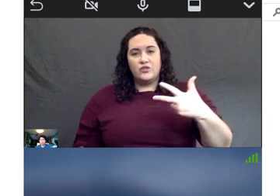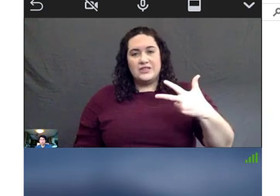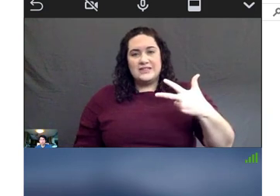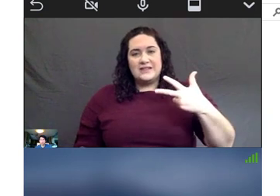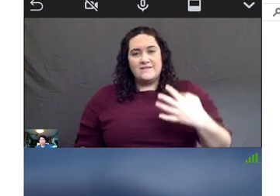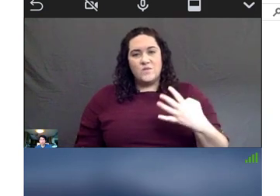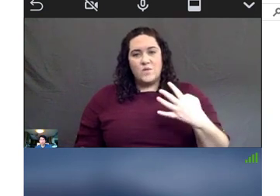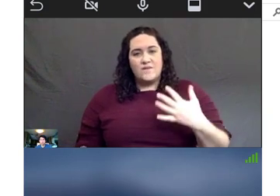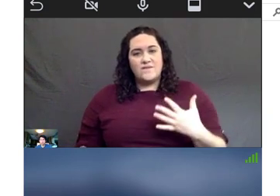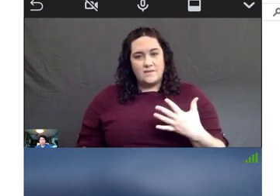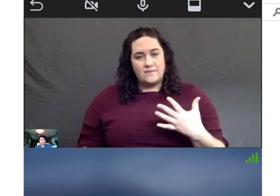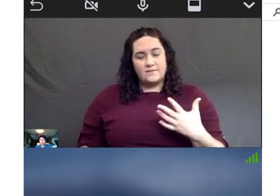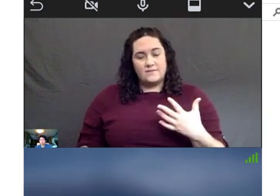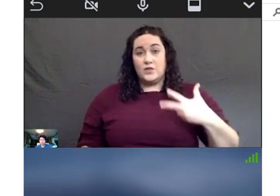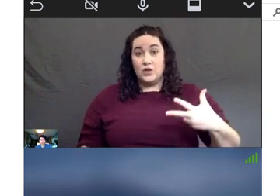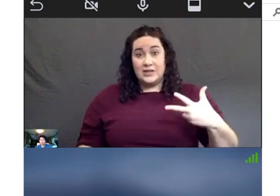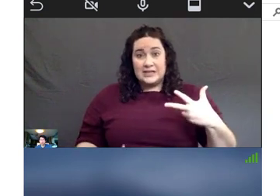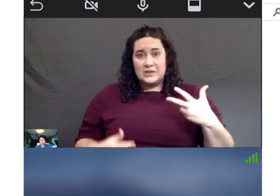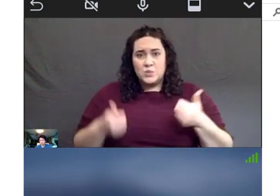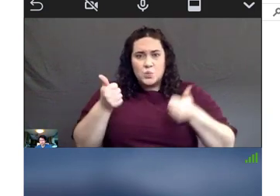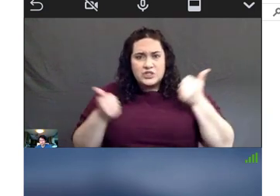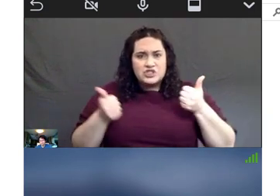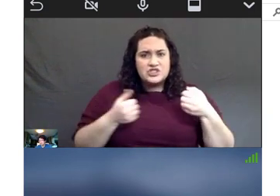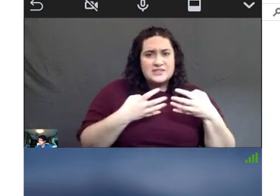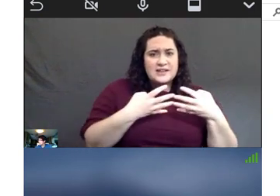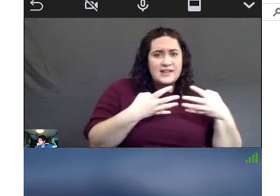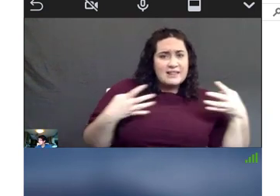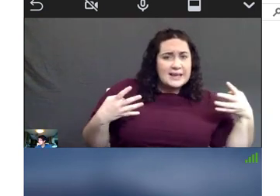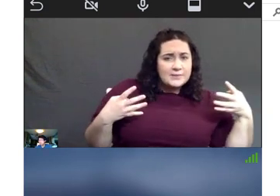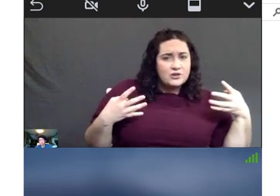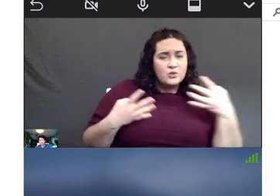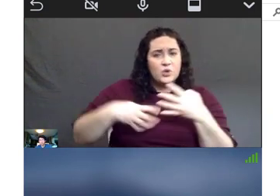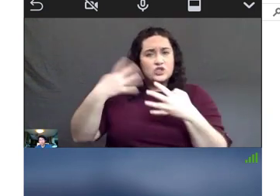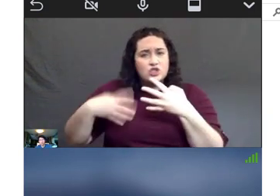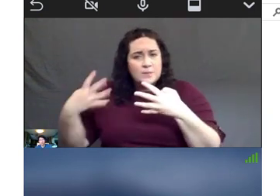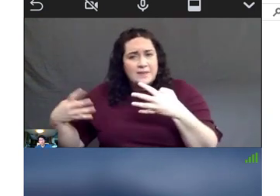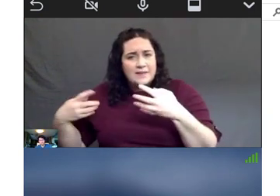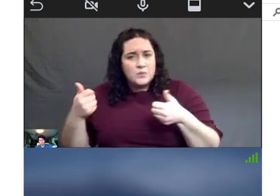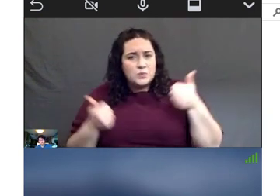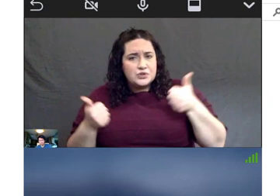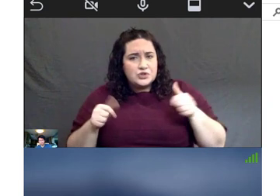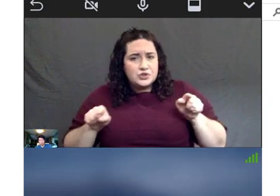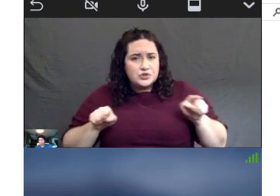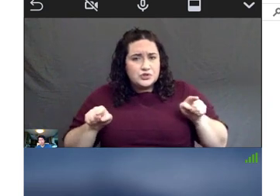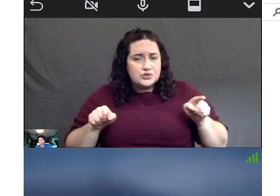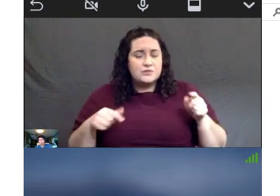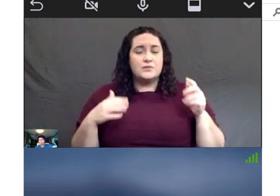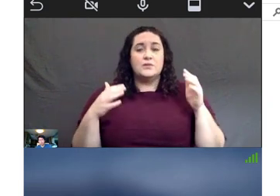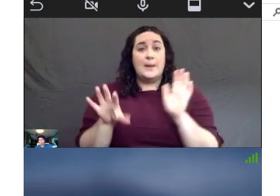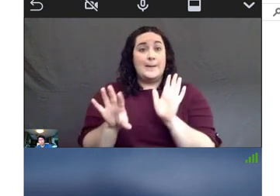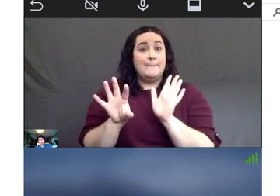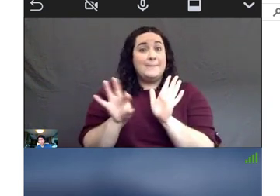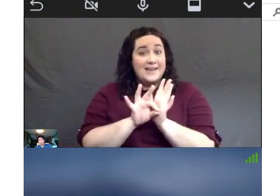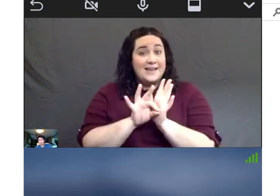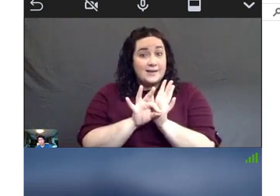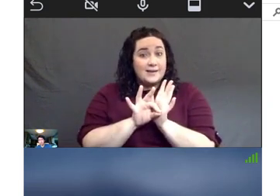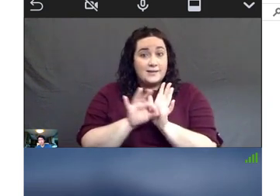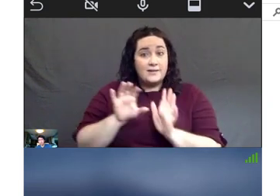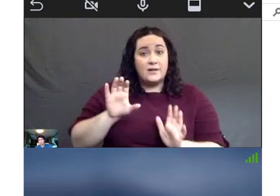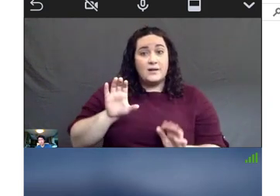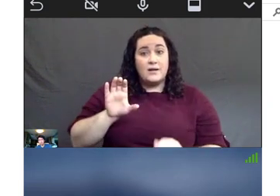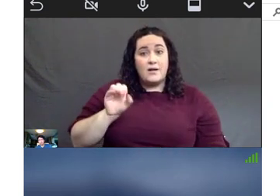see if we're laminar or turbulent, because that'll change which convection correlation we pick. Then we're going to pick a convection correlation that's